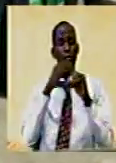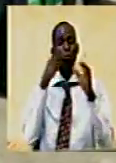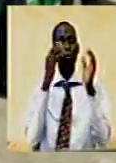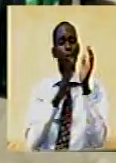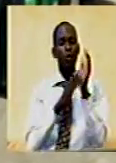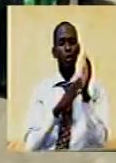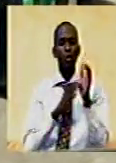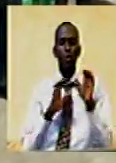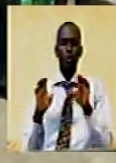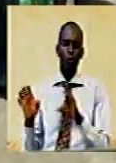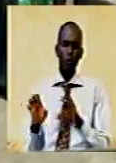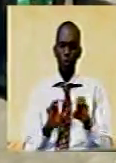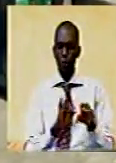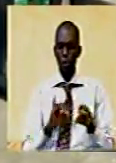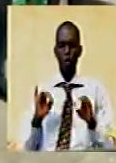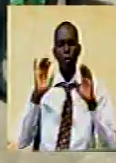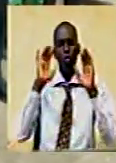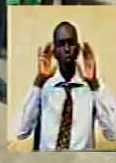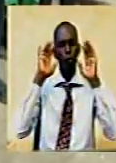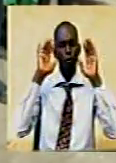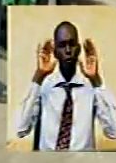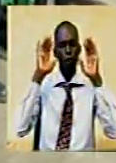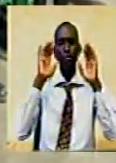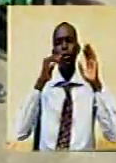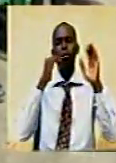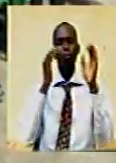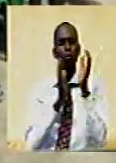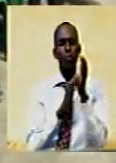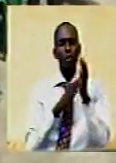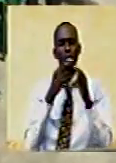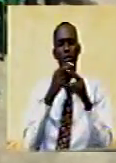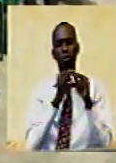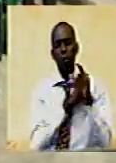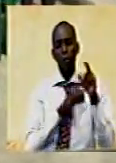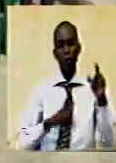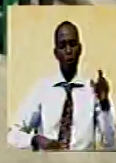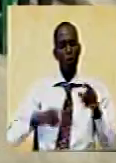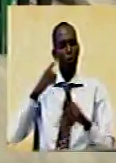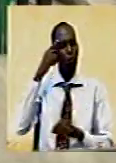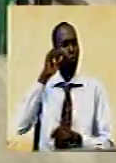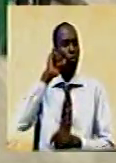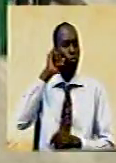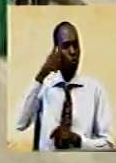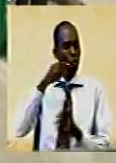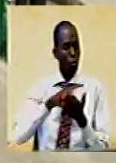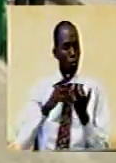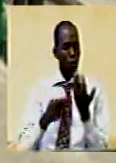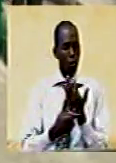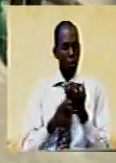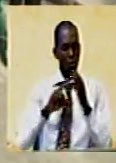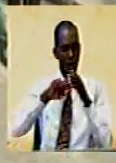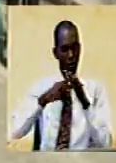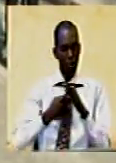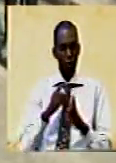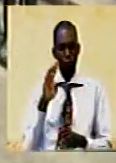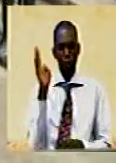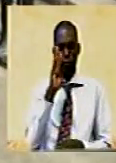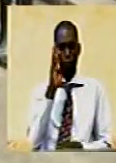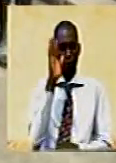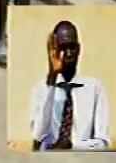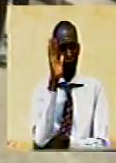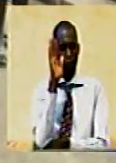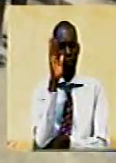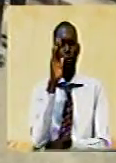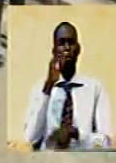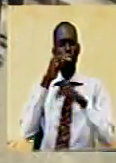Fearful in praise, doing wonders. Praise the name of the Lord. Tomorrow's